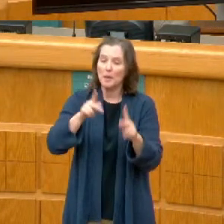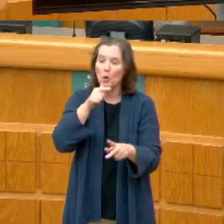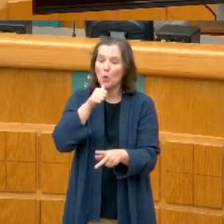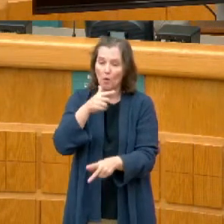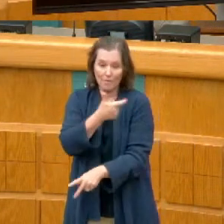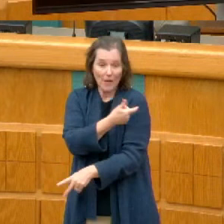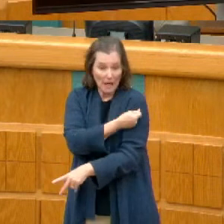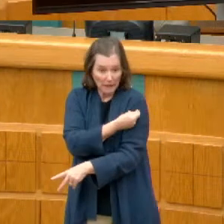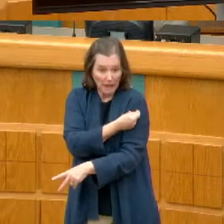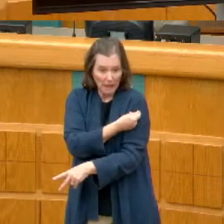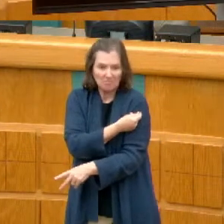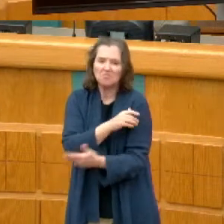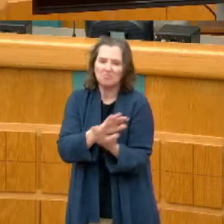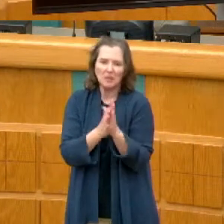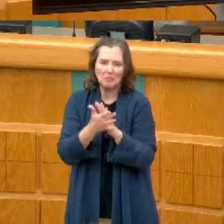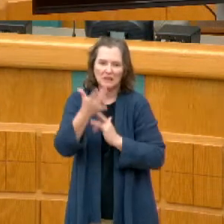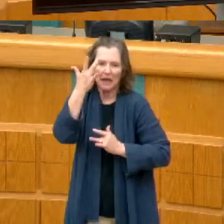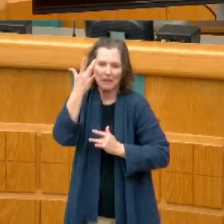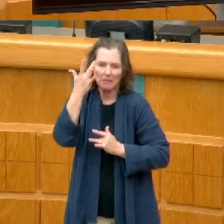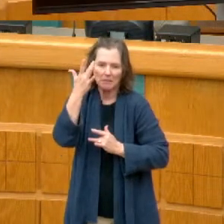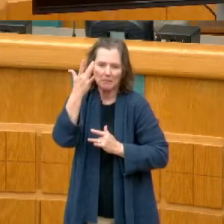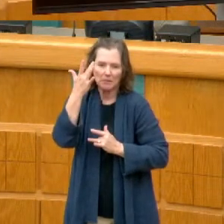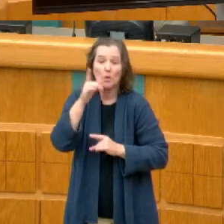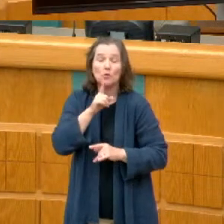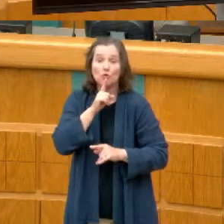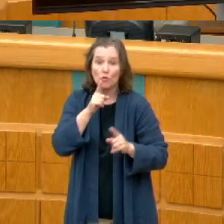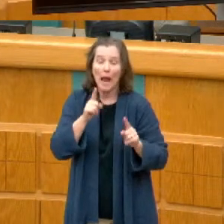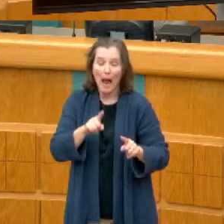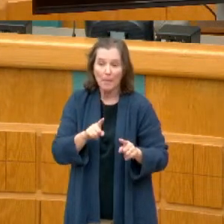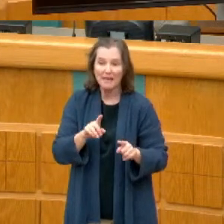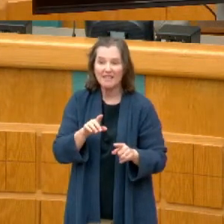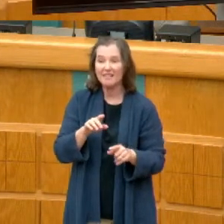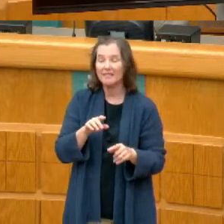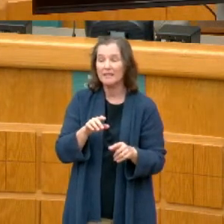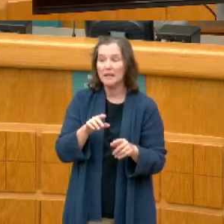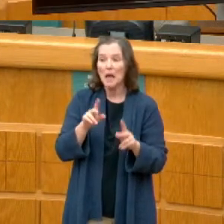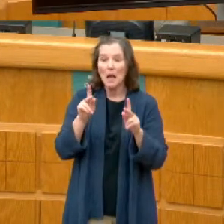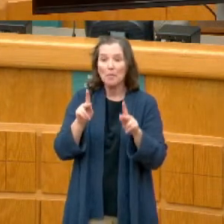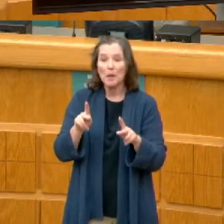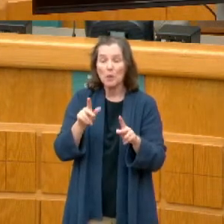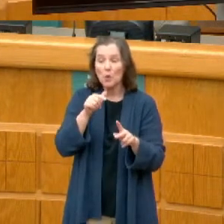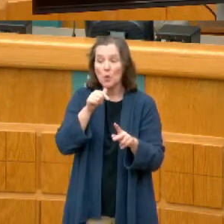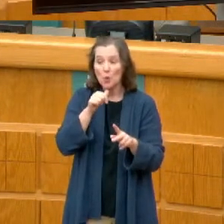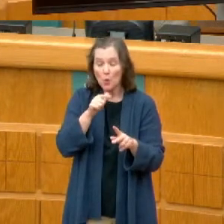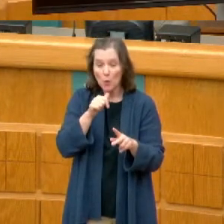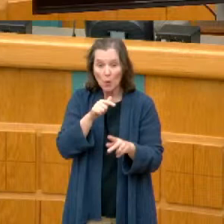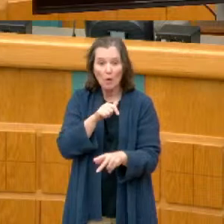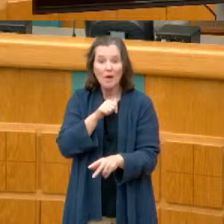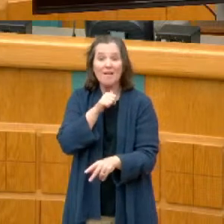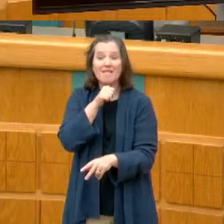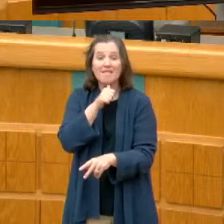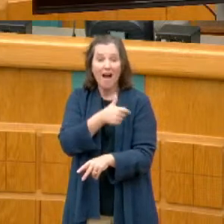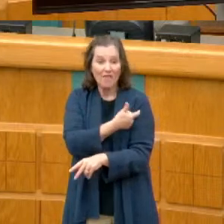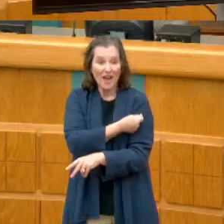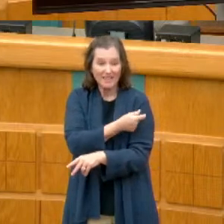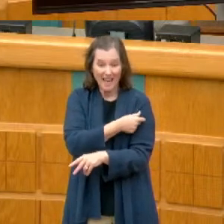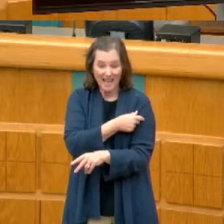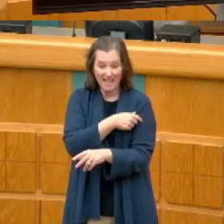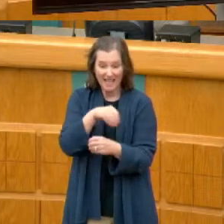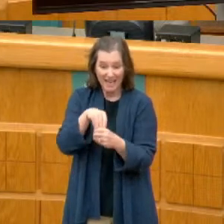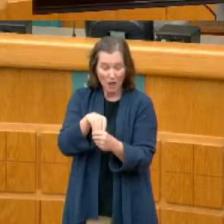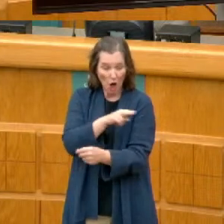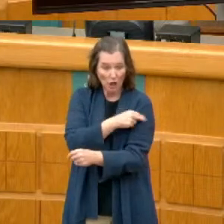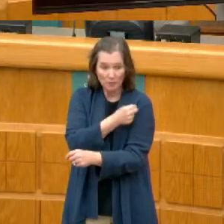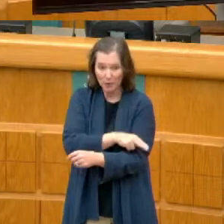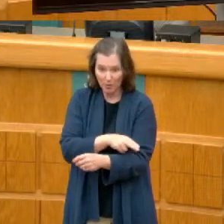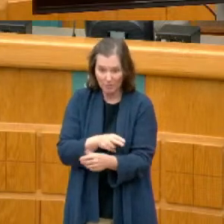you that 99% of the folks across this country are unvaccinated that are hospitalized. And in our community, it's about 95